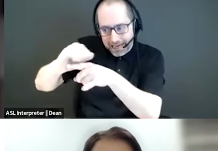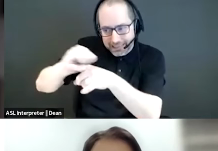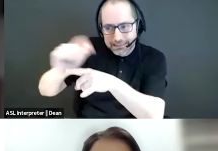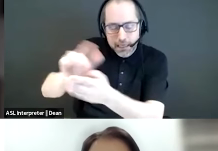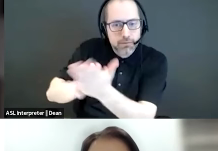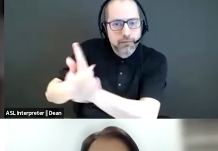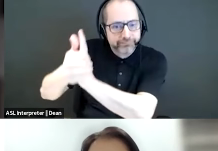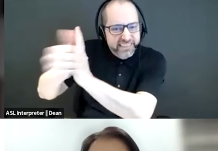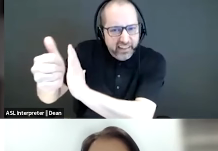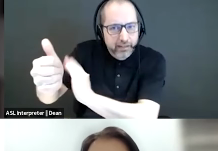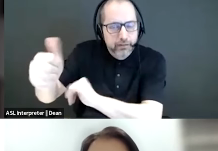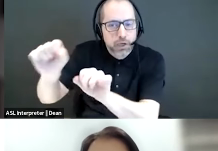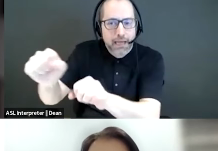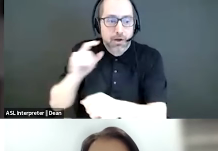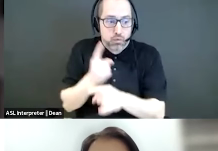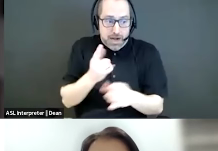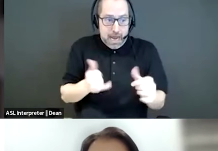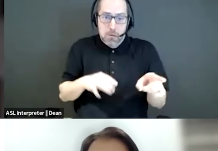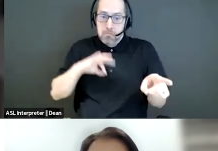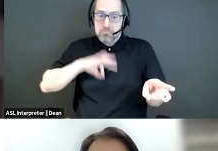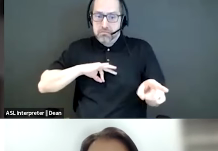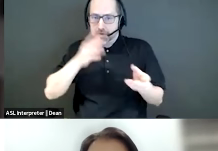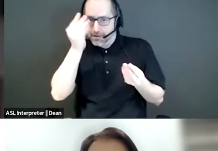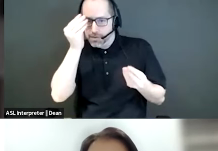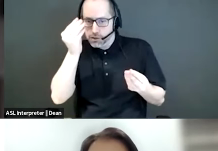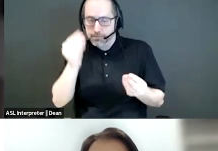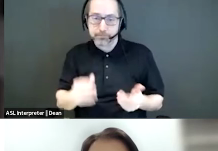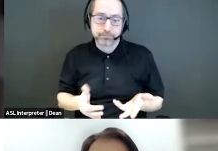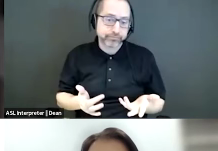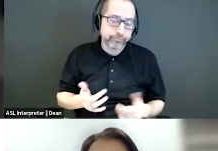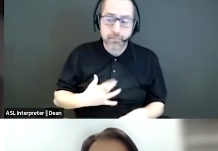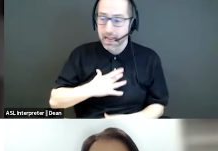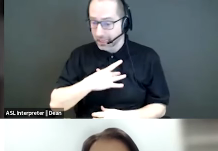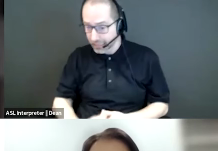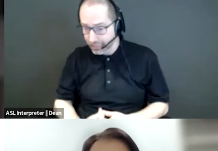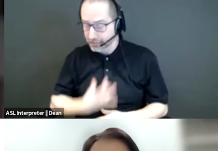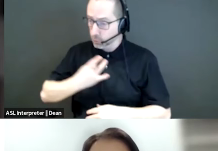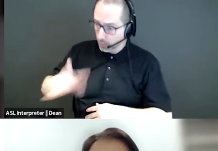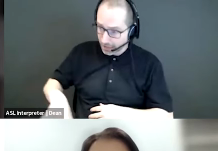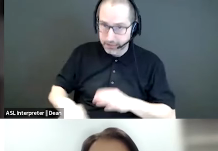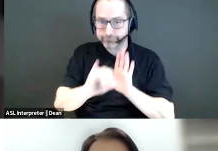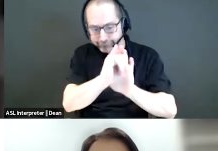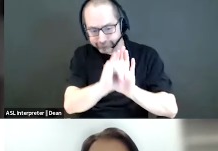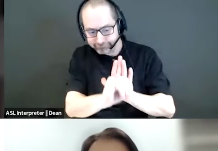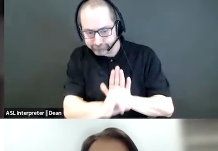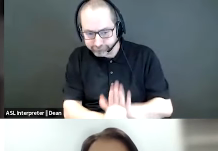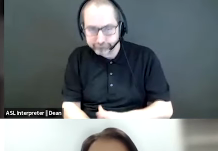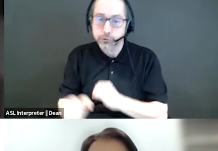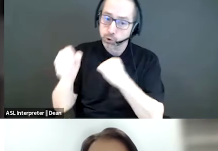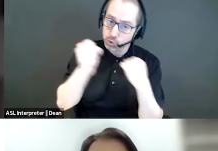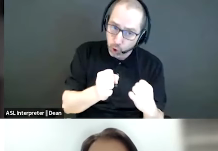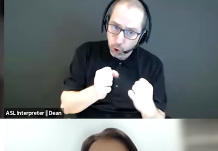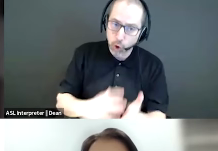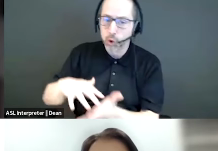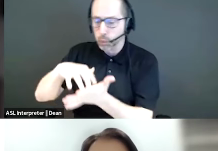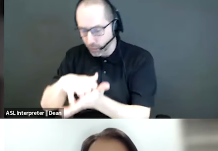Generally, personality assessments will identify your likes and dislikes, strengths and weaknesses, not all of these, not on